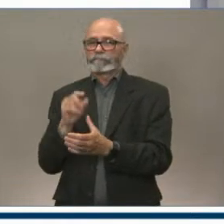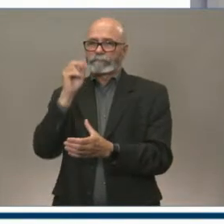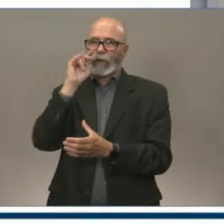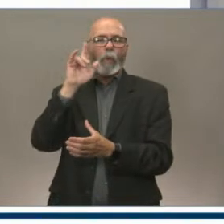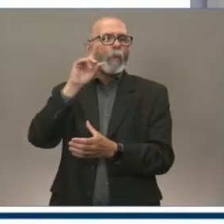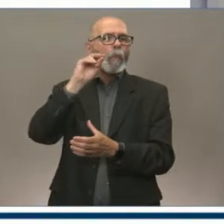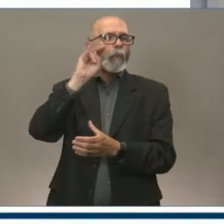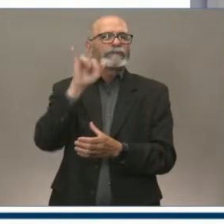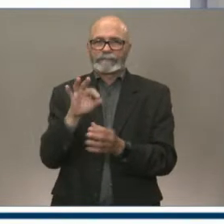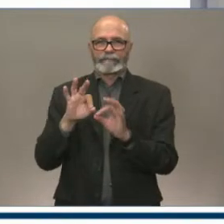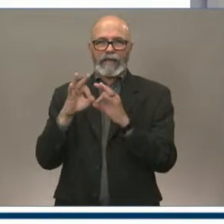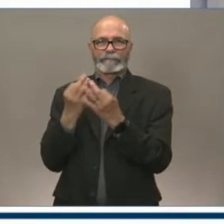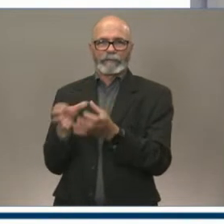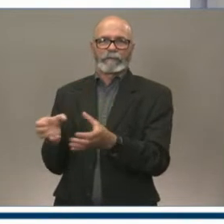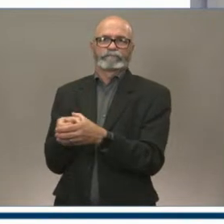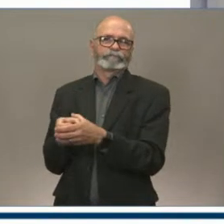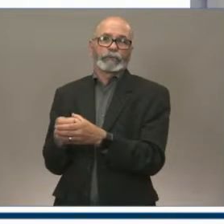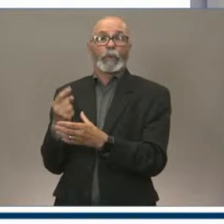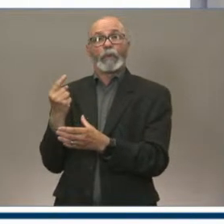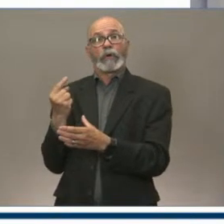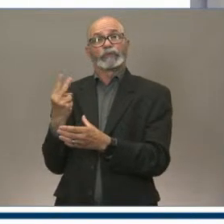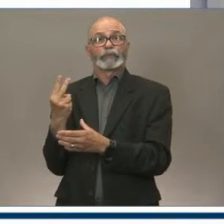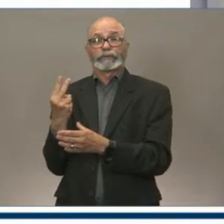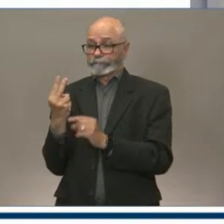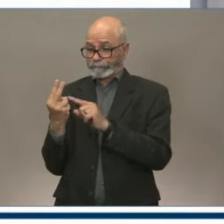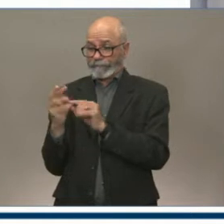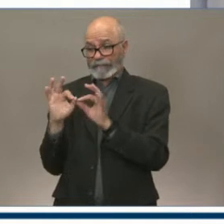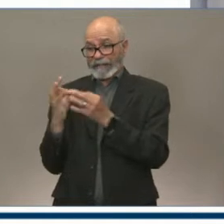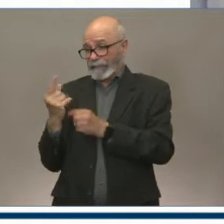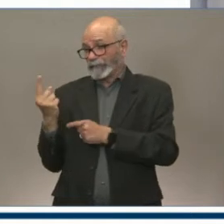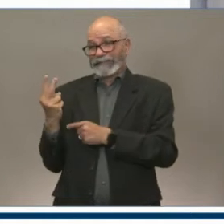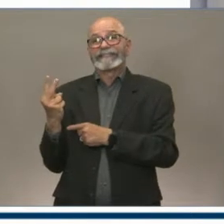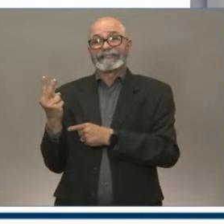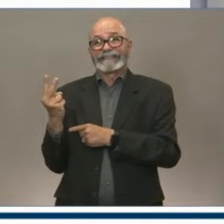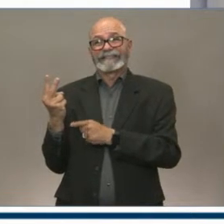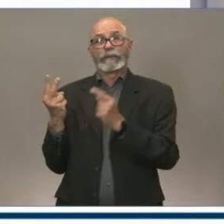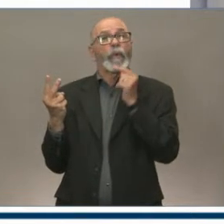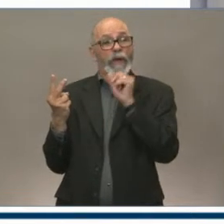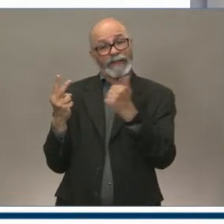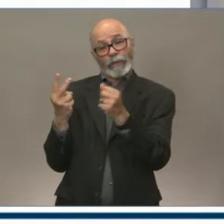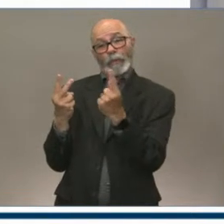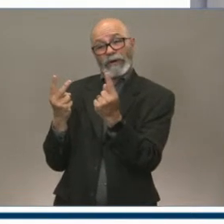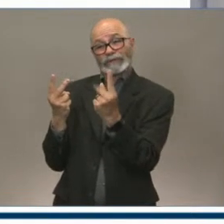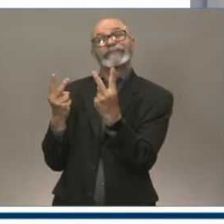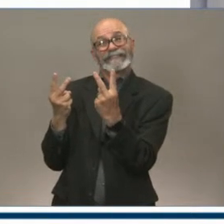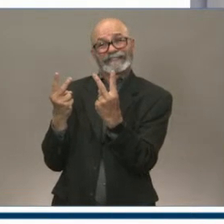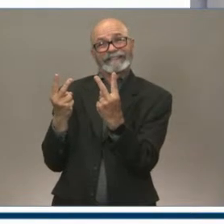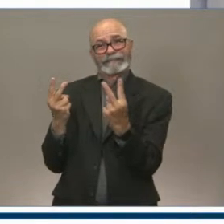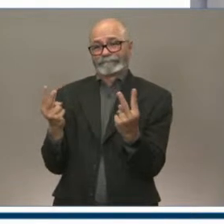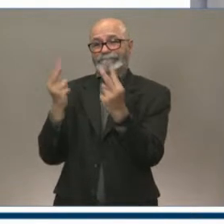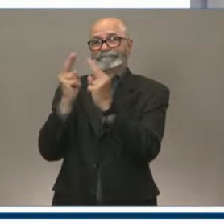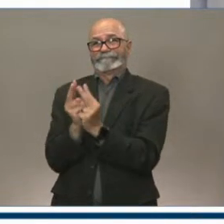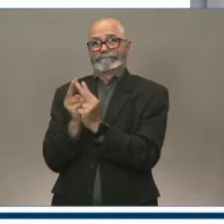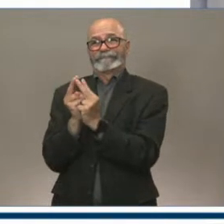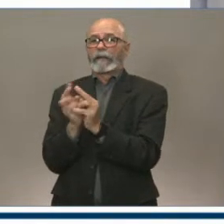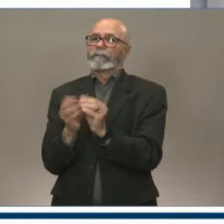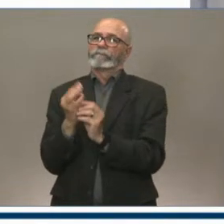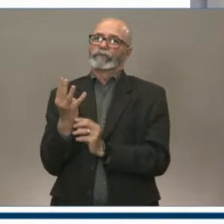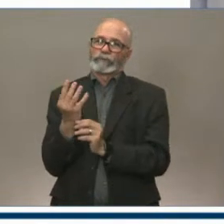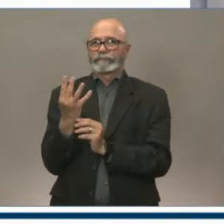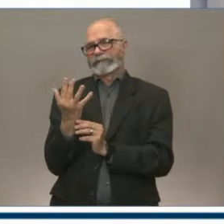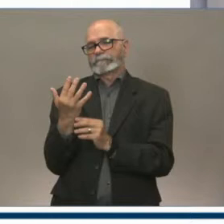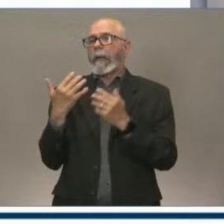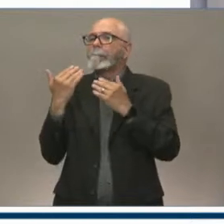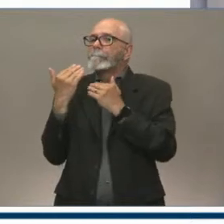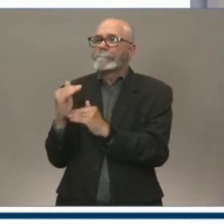are a household of, say, 1 or 2 people, you can have 1 or 2 people socialize with your own household. That number needs to stay, those